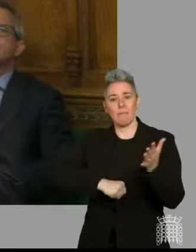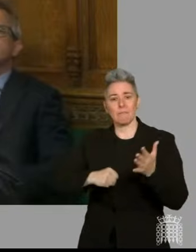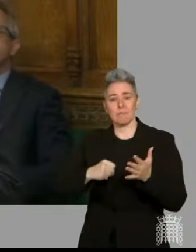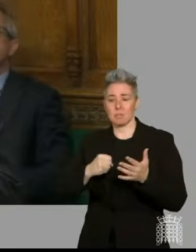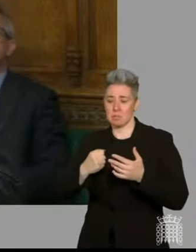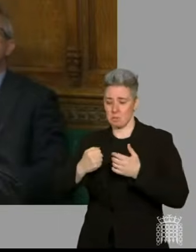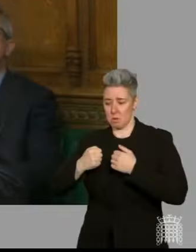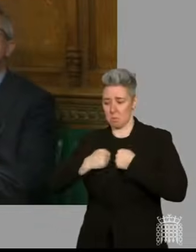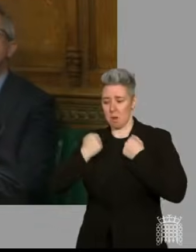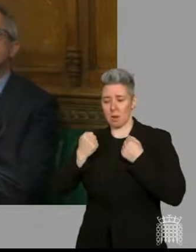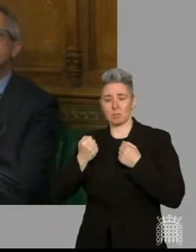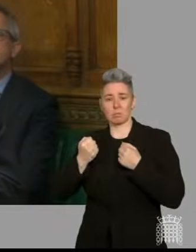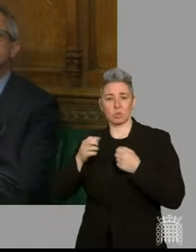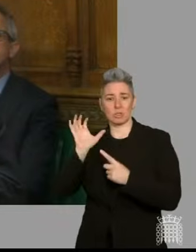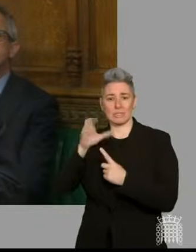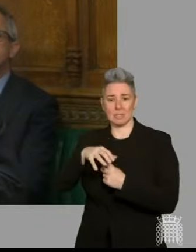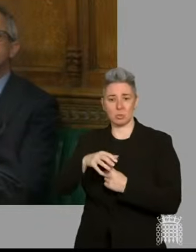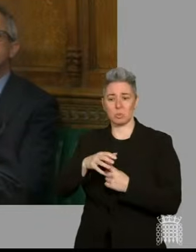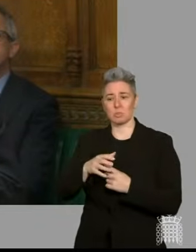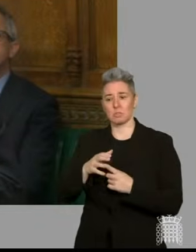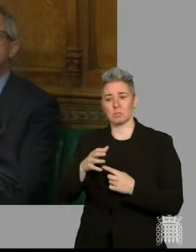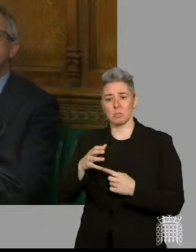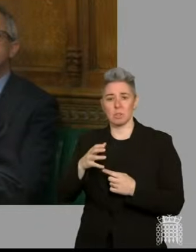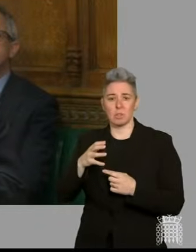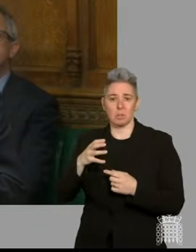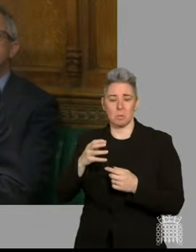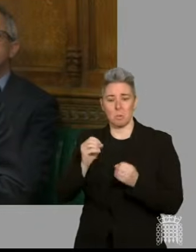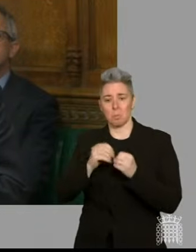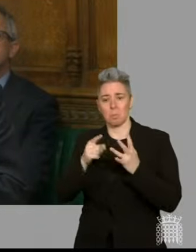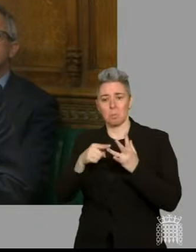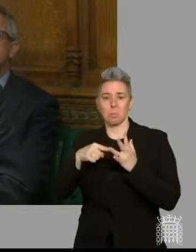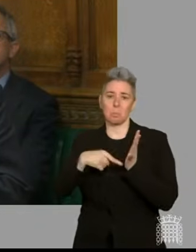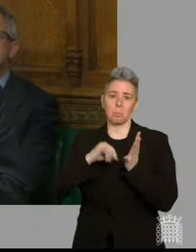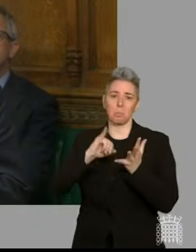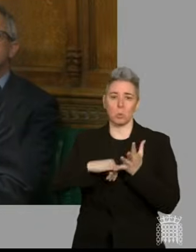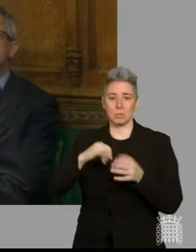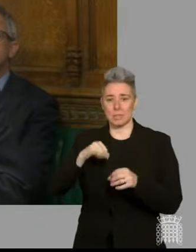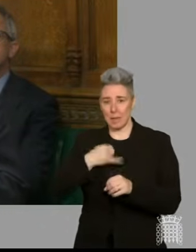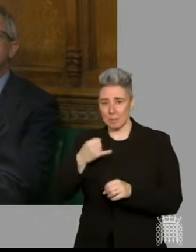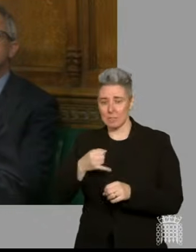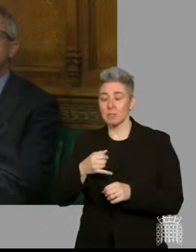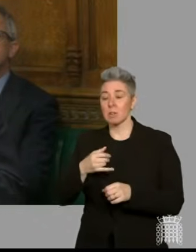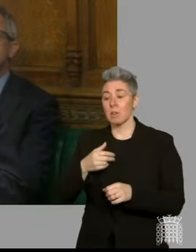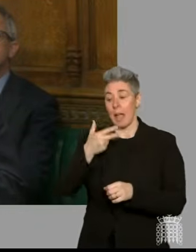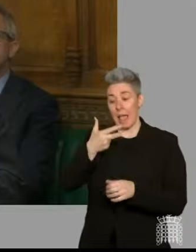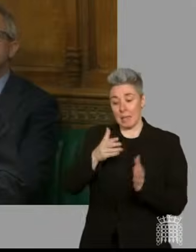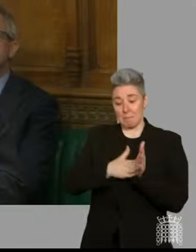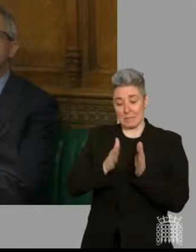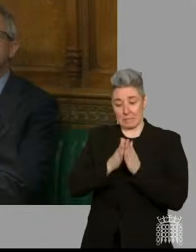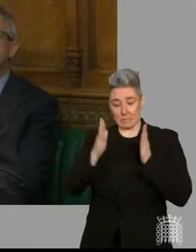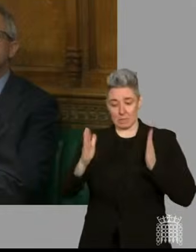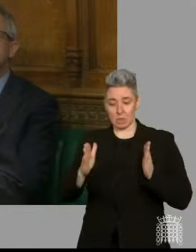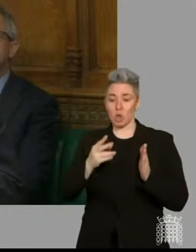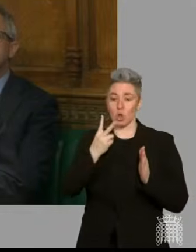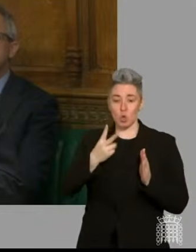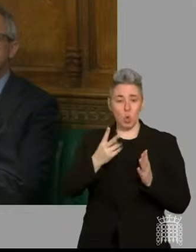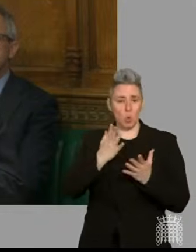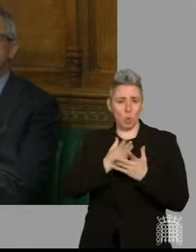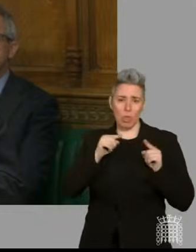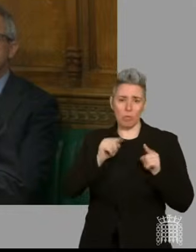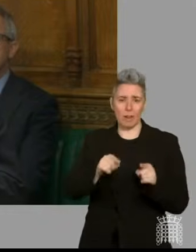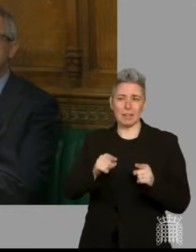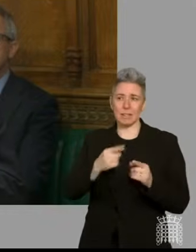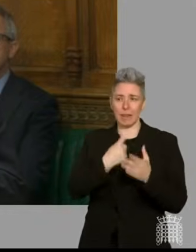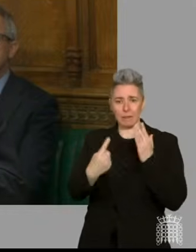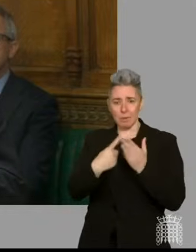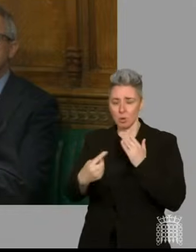Chemist. In a space of 8 minutes, two threatening individuals robbed thousands of pounds out of that shop. And they're